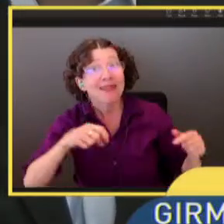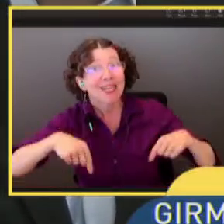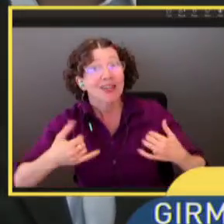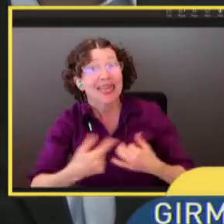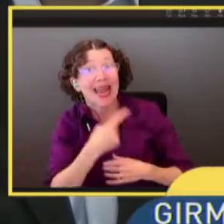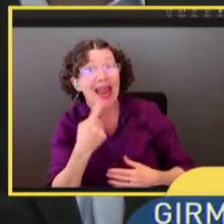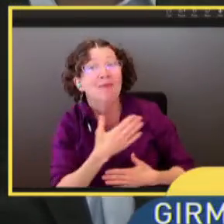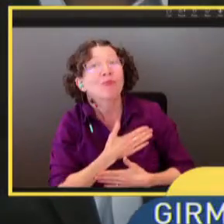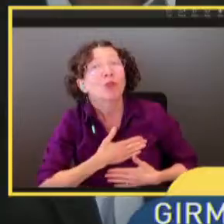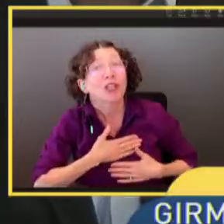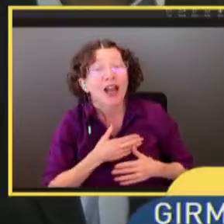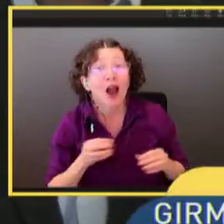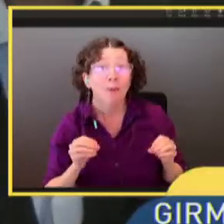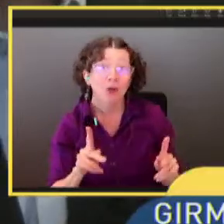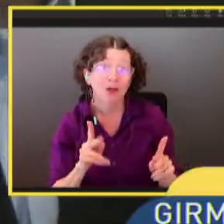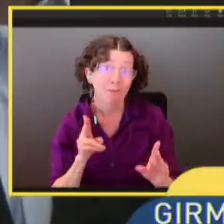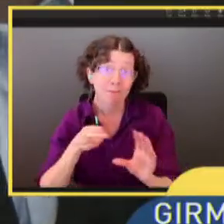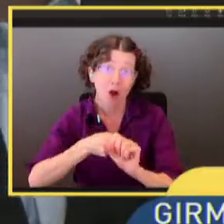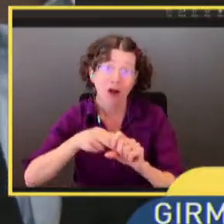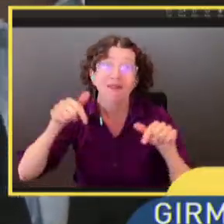much, and now I want to turn it over to our Colonel.